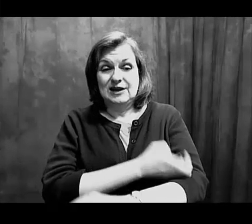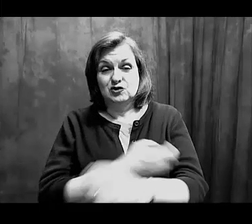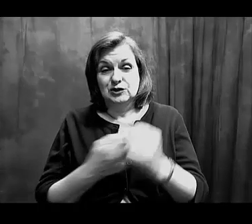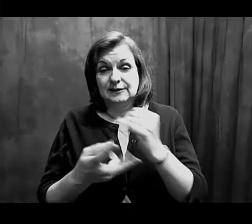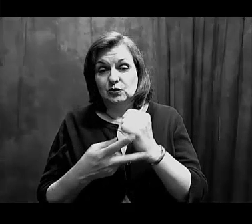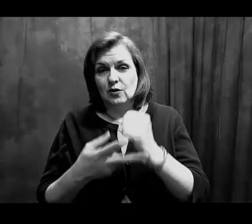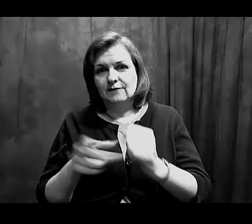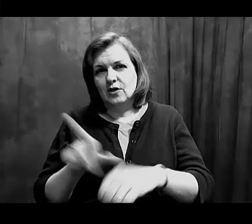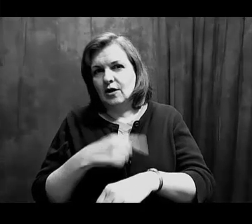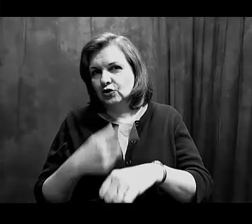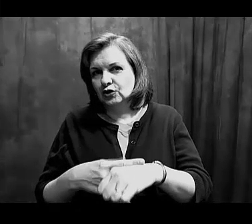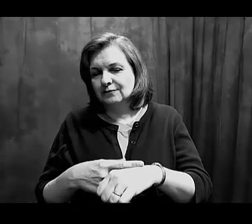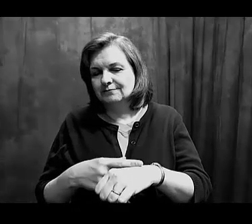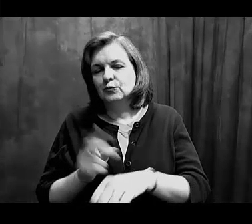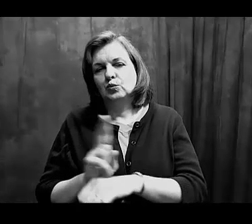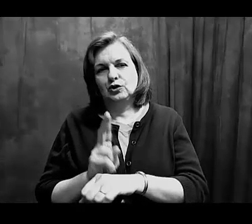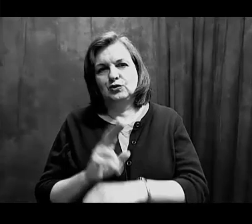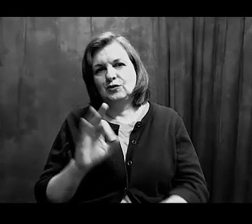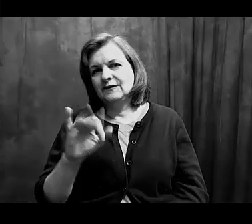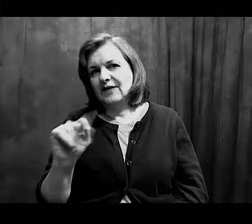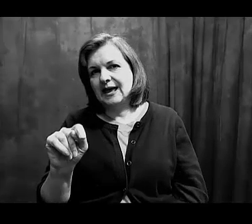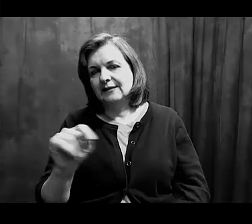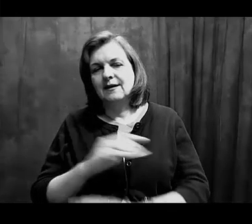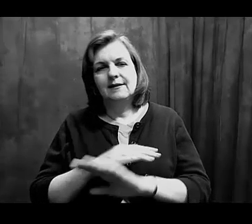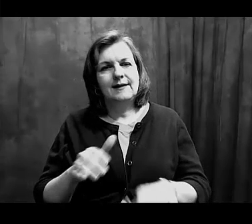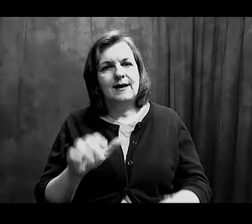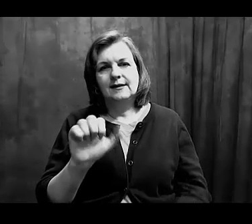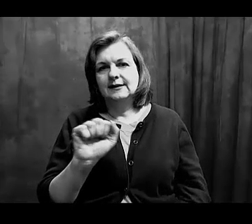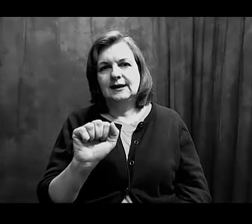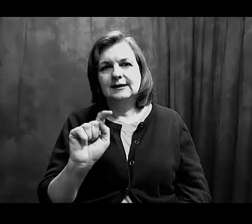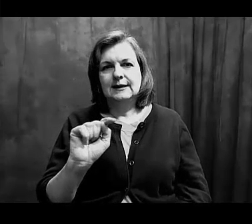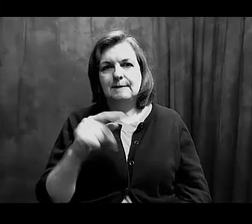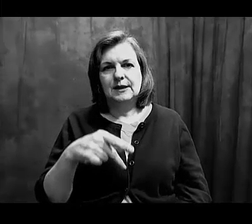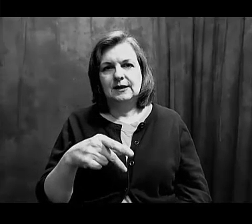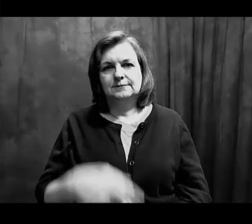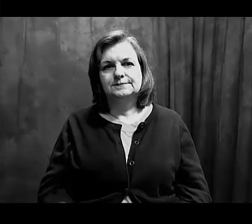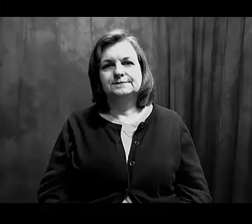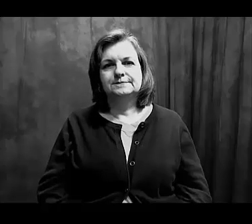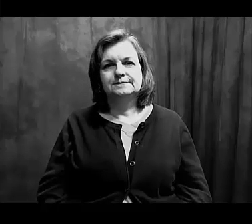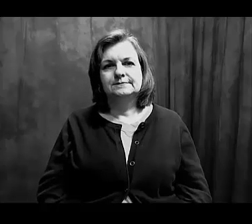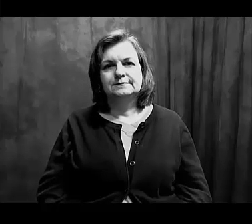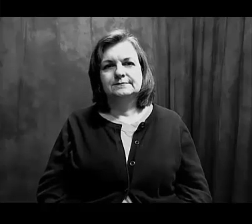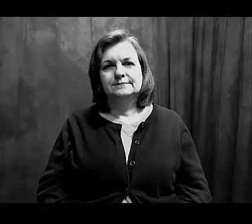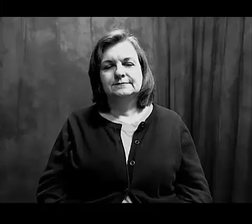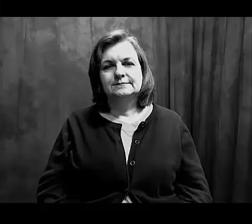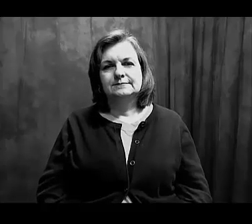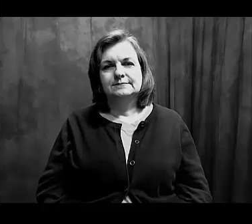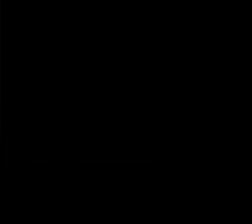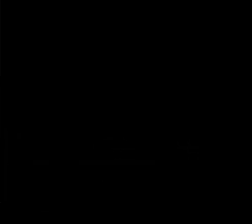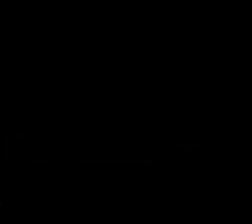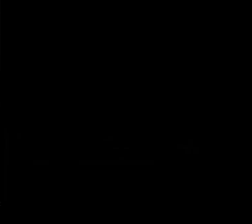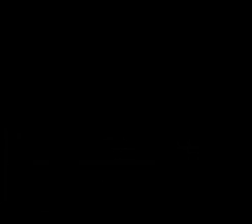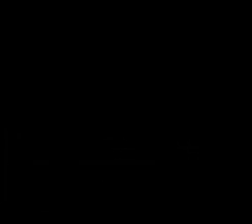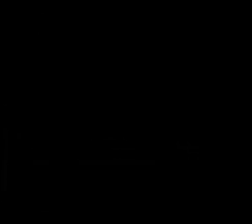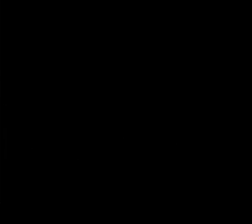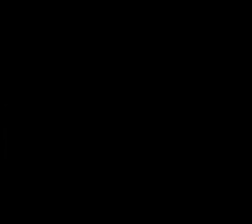And so when we talk about long-term storage, we want to talk about fat. We don't want to talk about ATP.